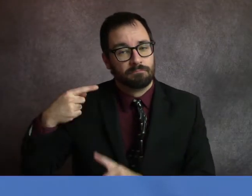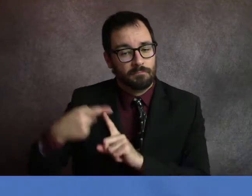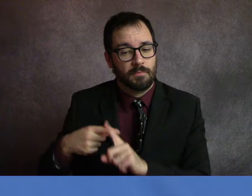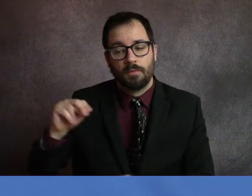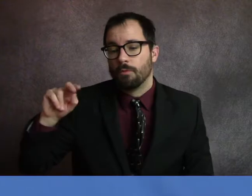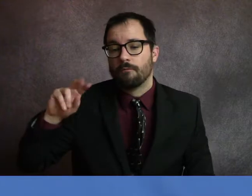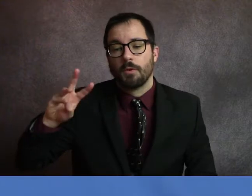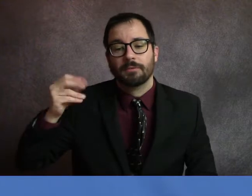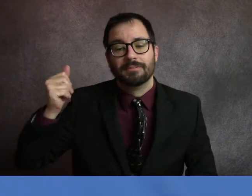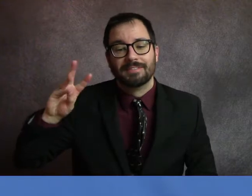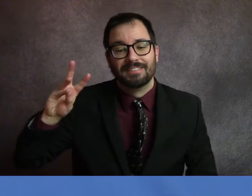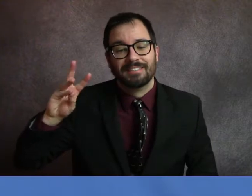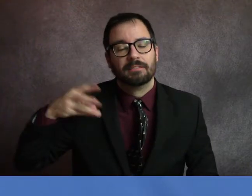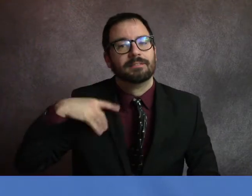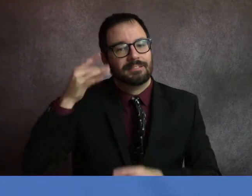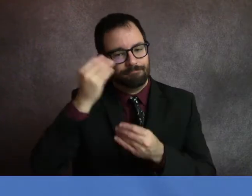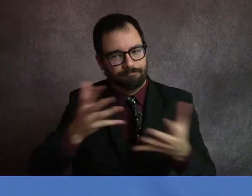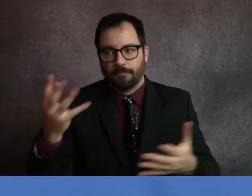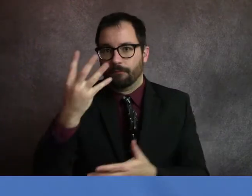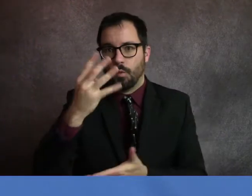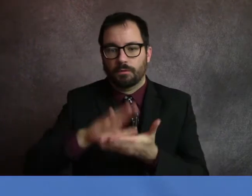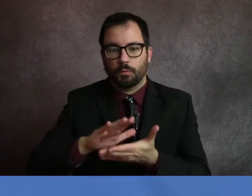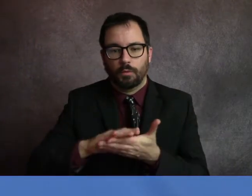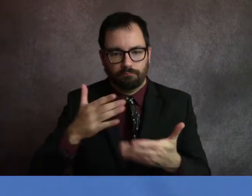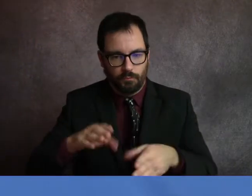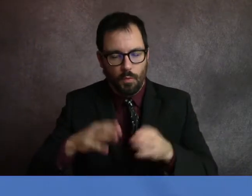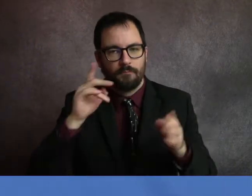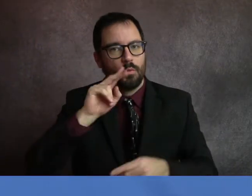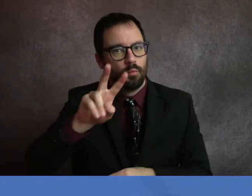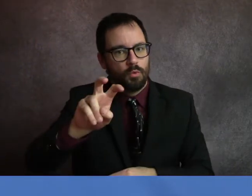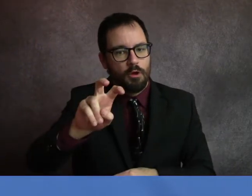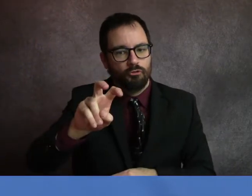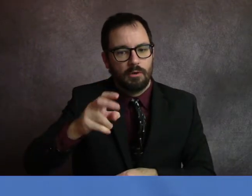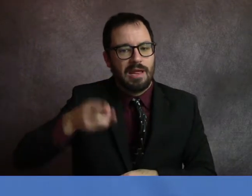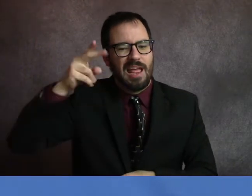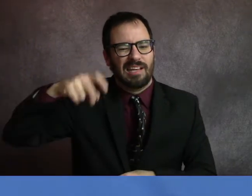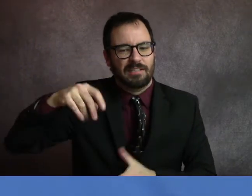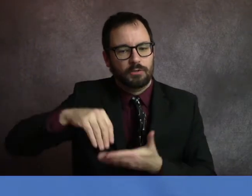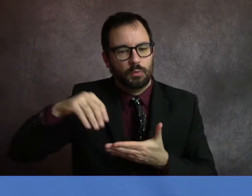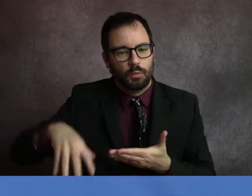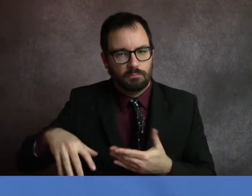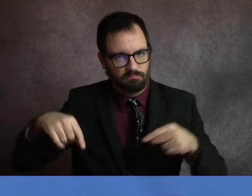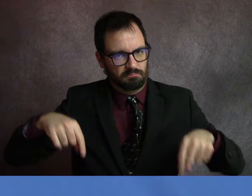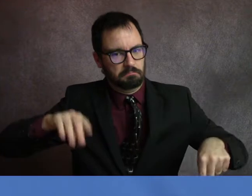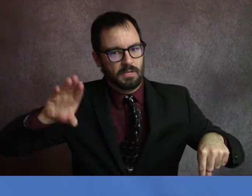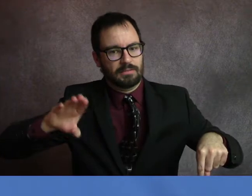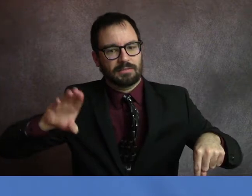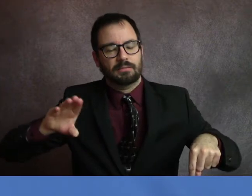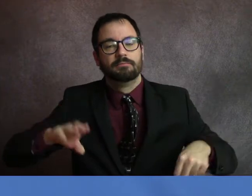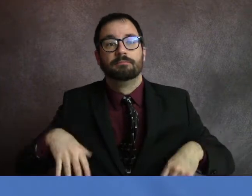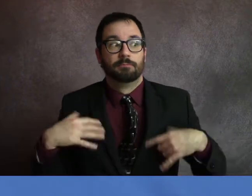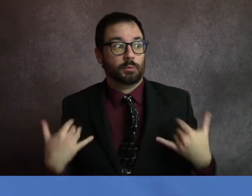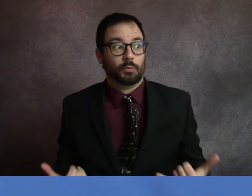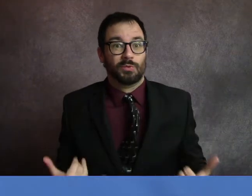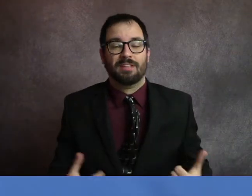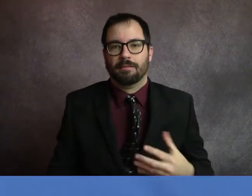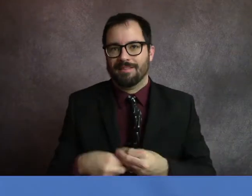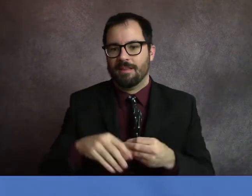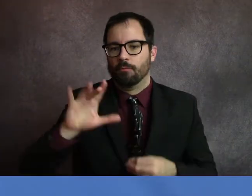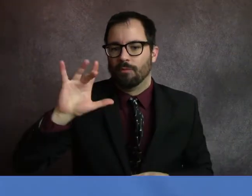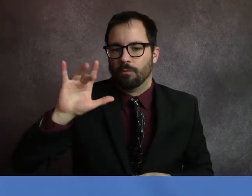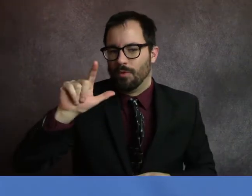200 high-need students in the city of Boston. And today, 28 Boston Public Schools are reopening with in-person learning for